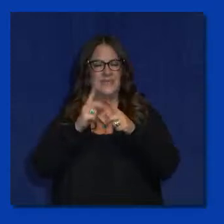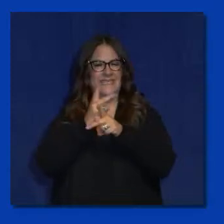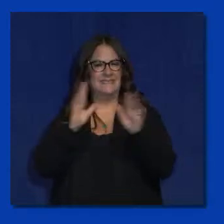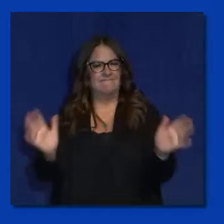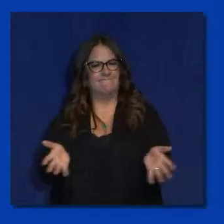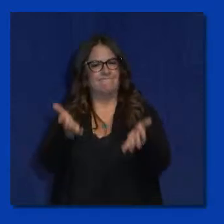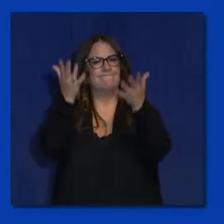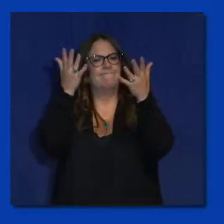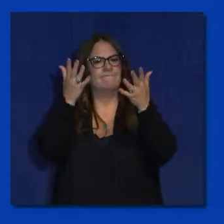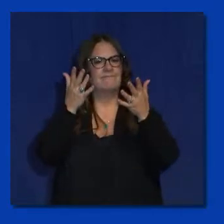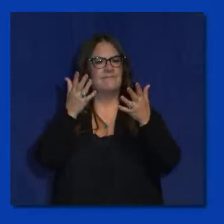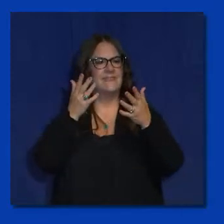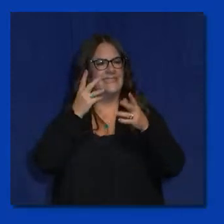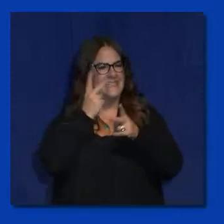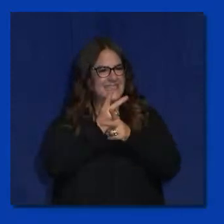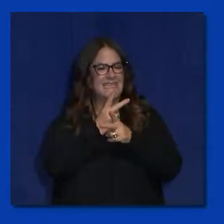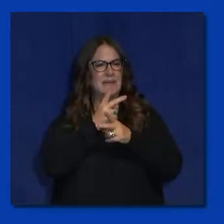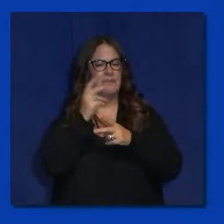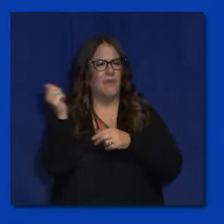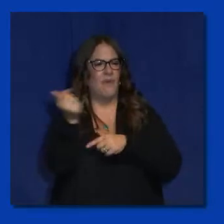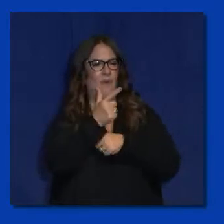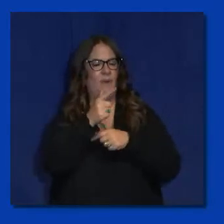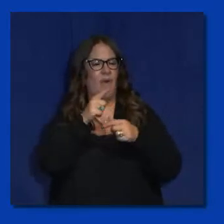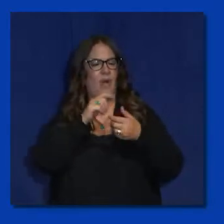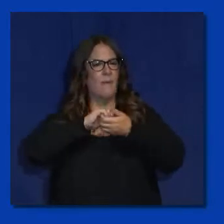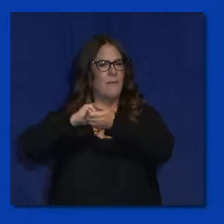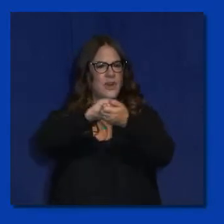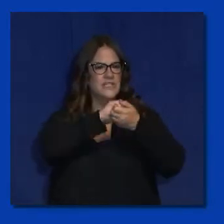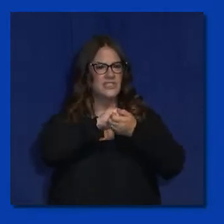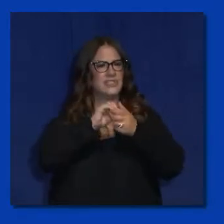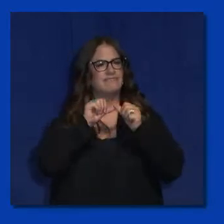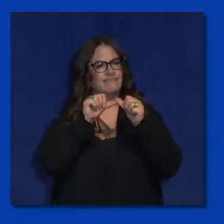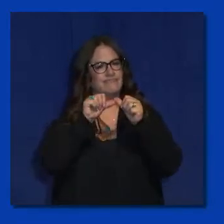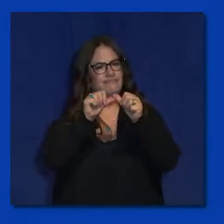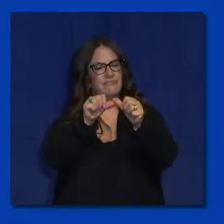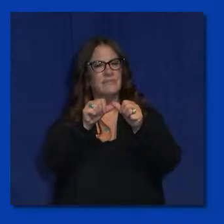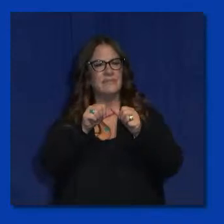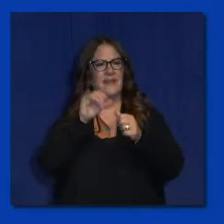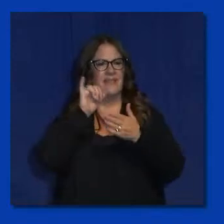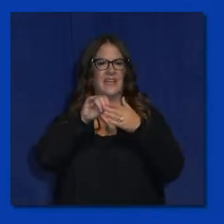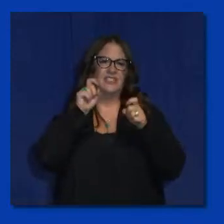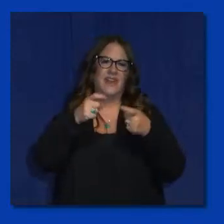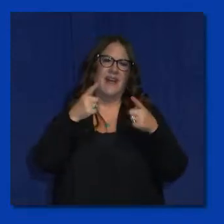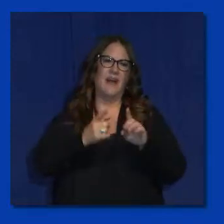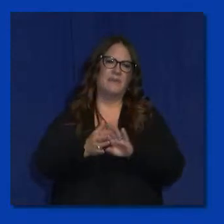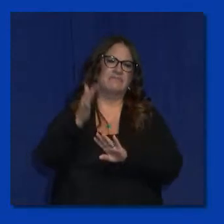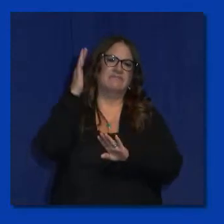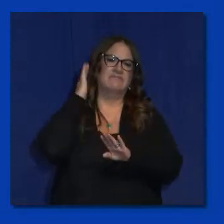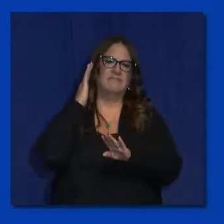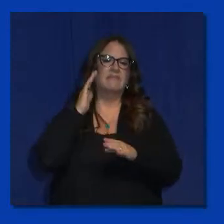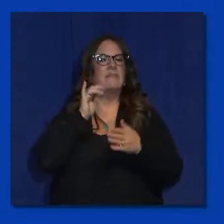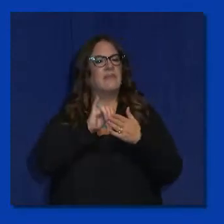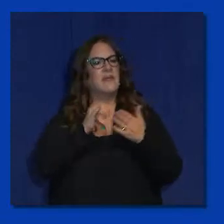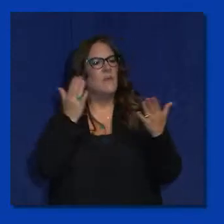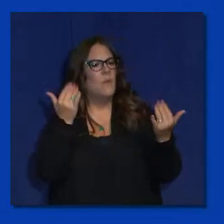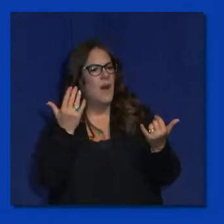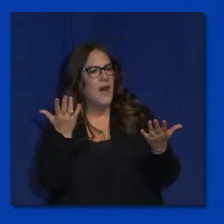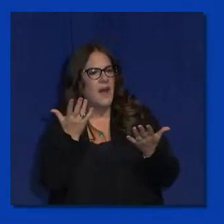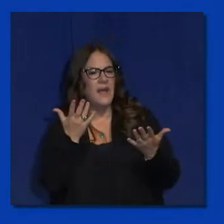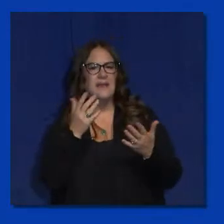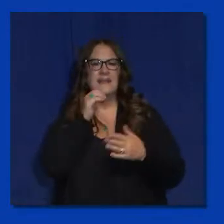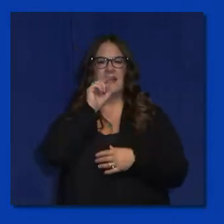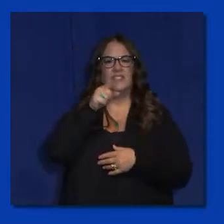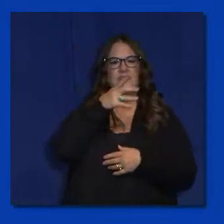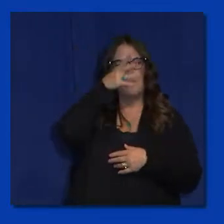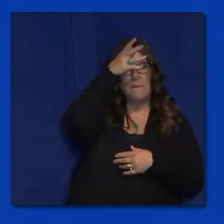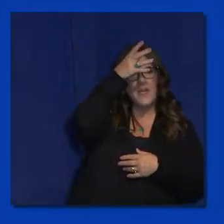those partnerships in the spirit of something that should have happened decades ago, and that is bringing the community, bringing not just